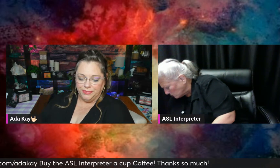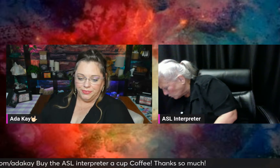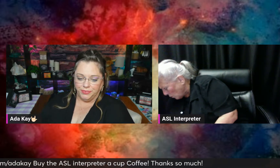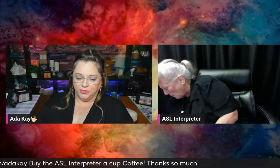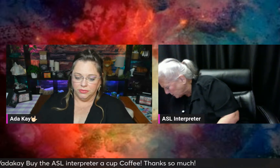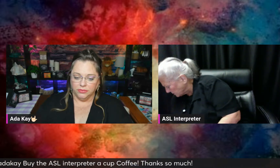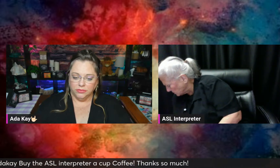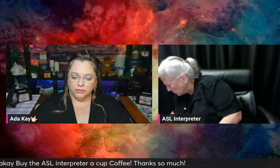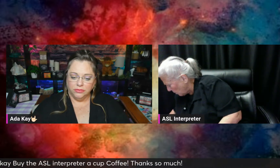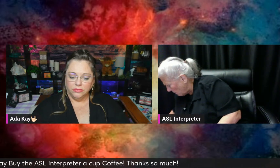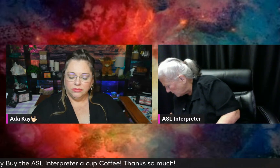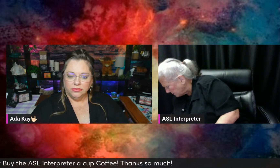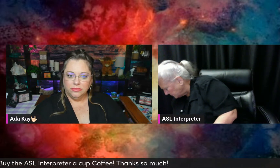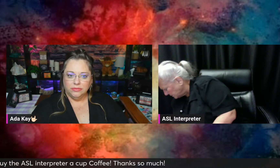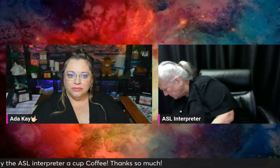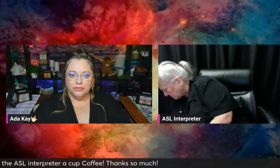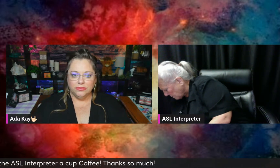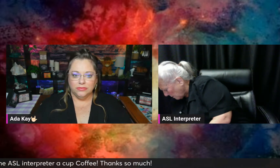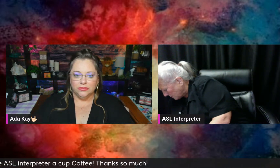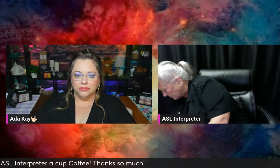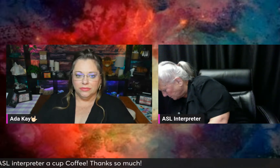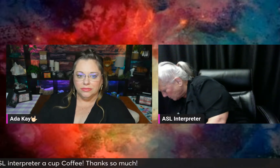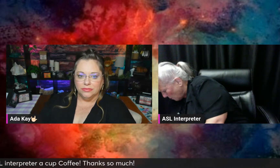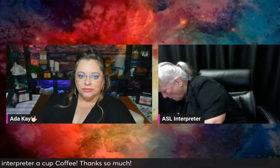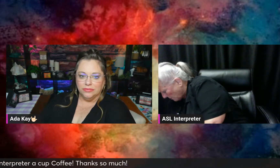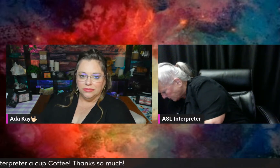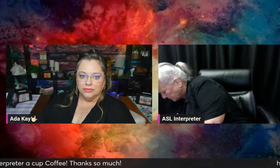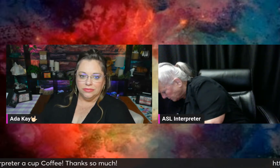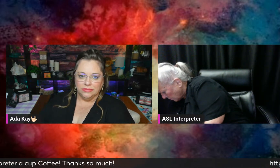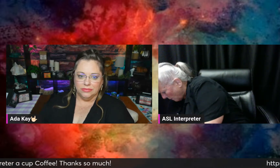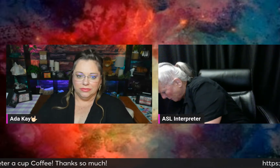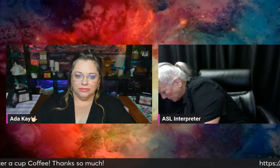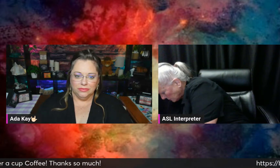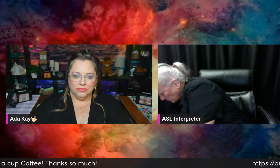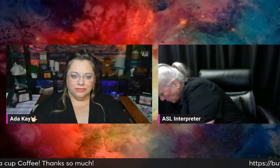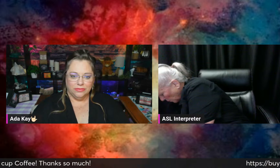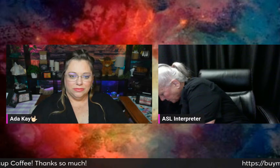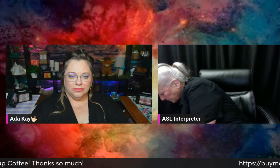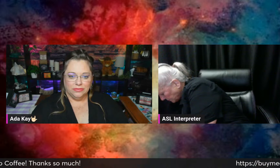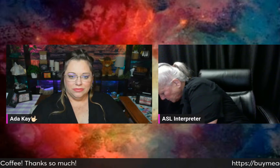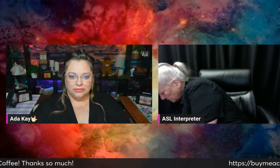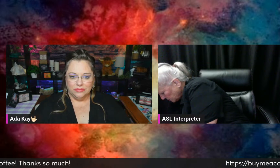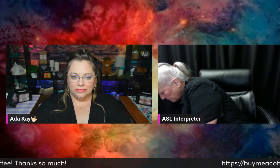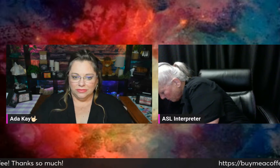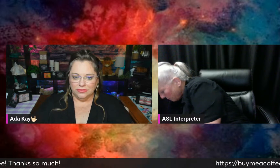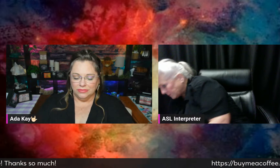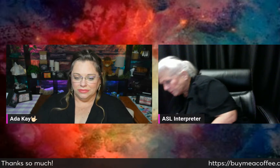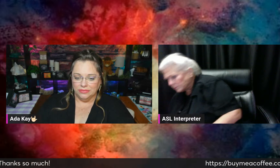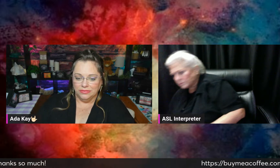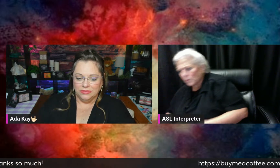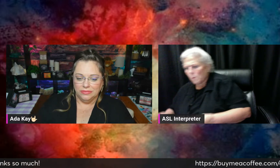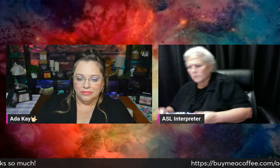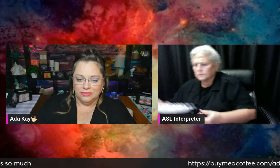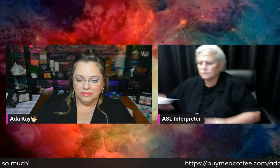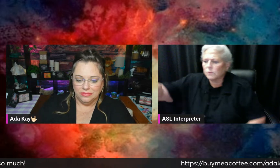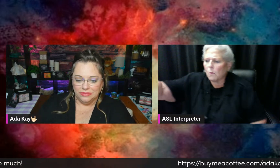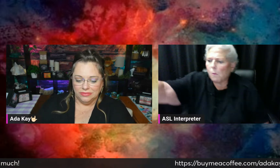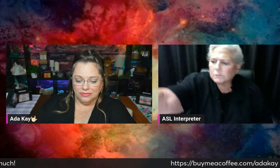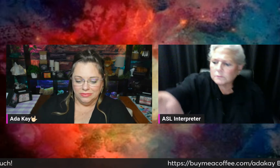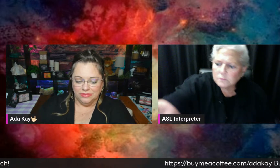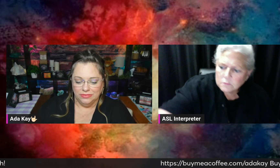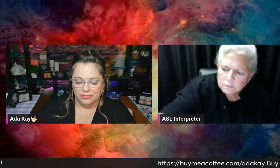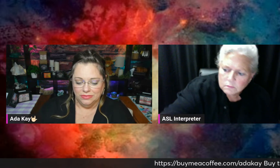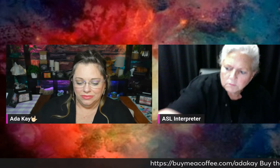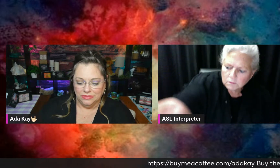trial? Oh, I don't know. I've really not been following it very close because I've been sick. I take